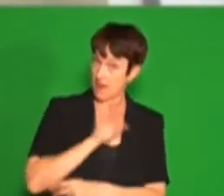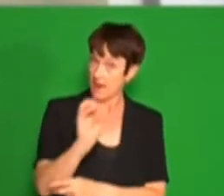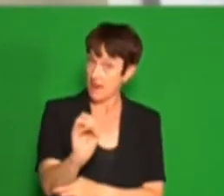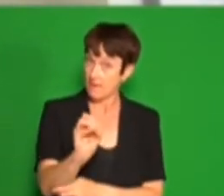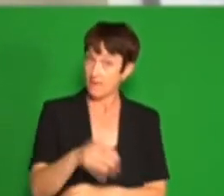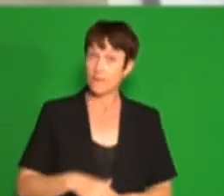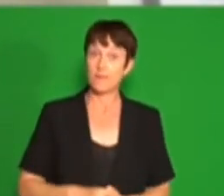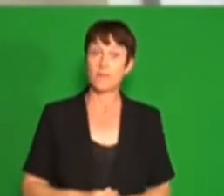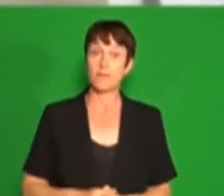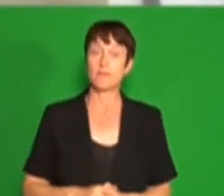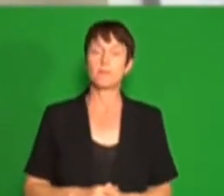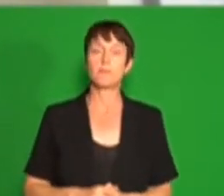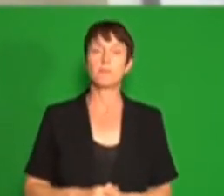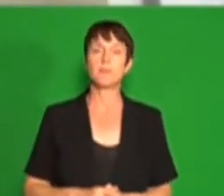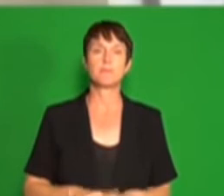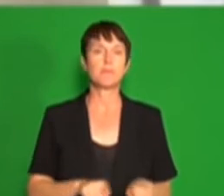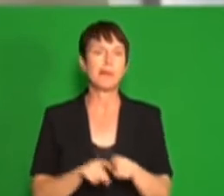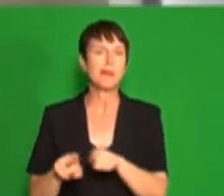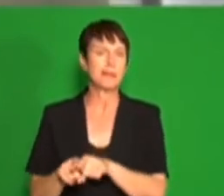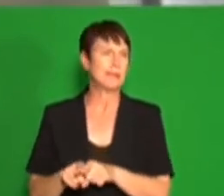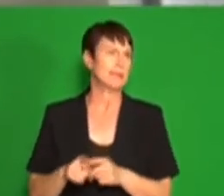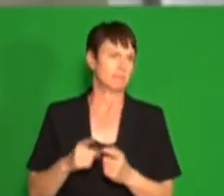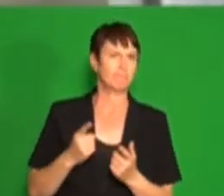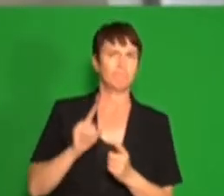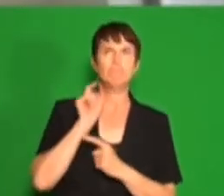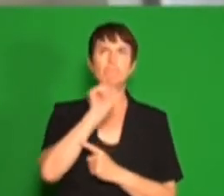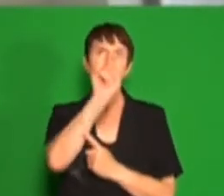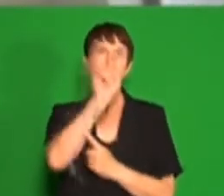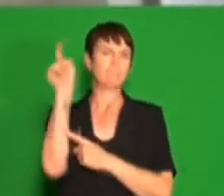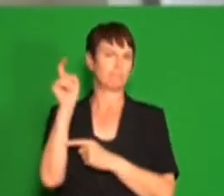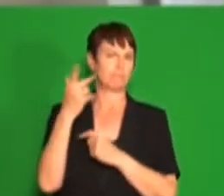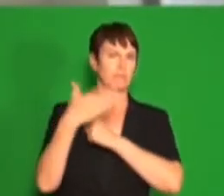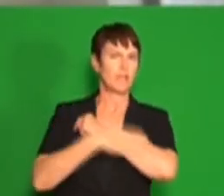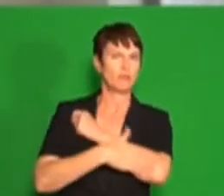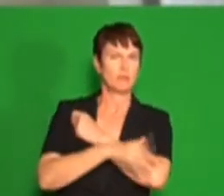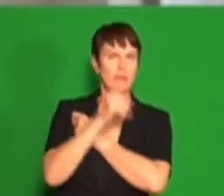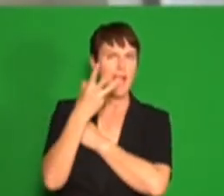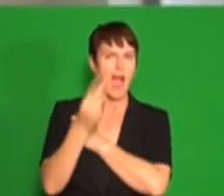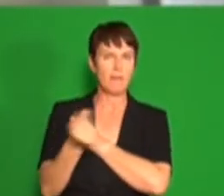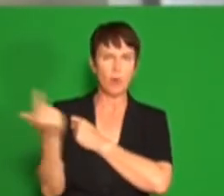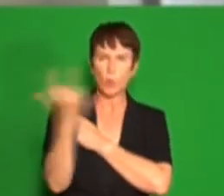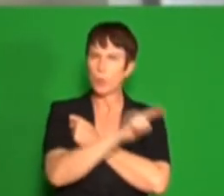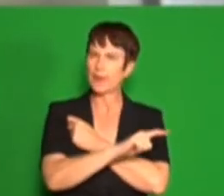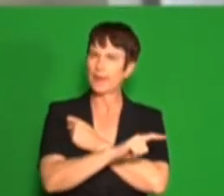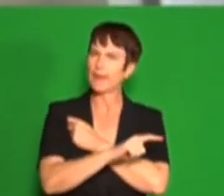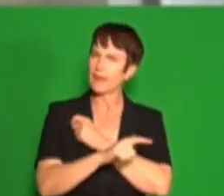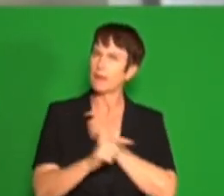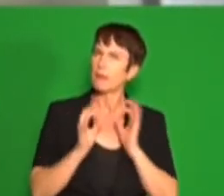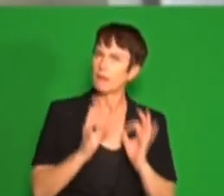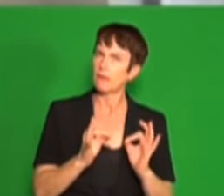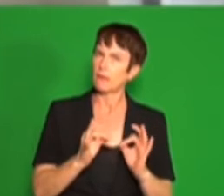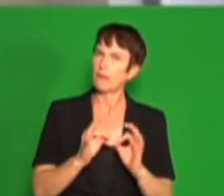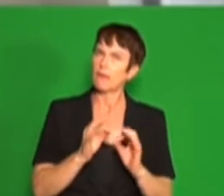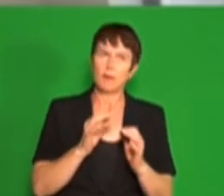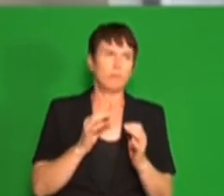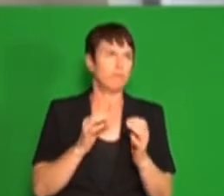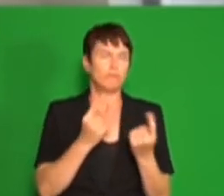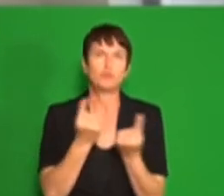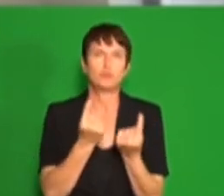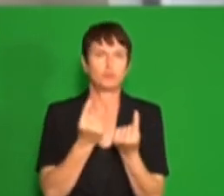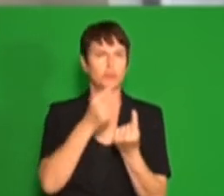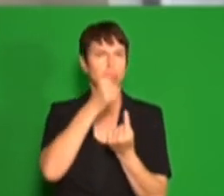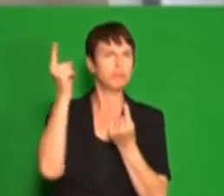keep running exceptionally accommodative monetary policy this year. What are the implications